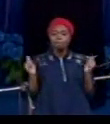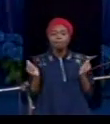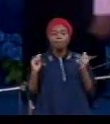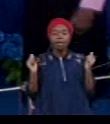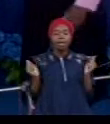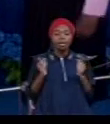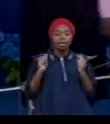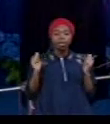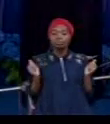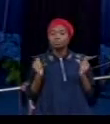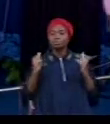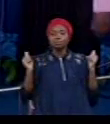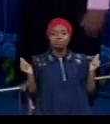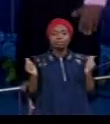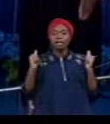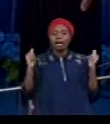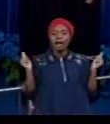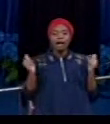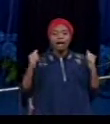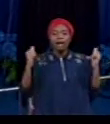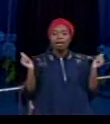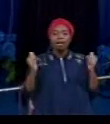Hallelujah. Hallelujah.